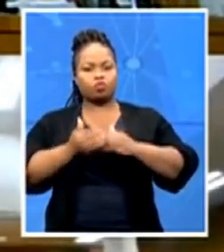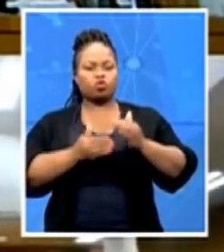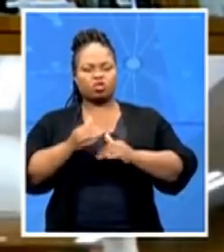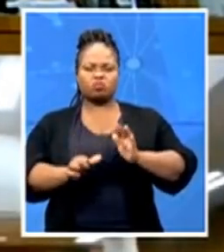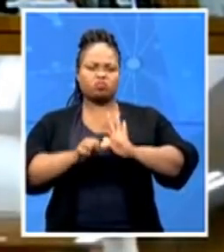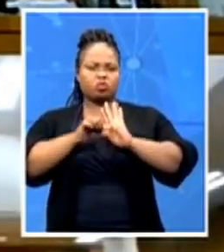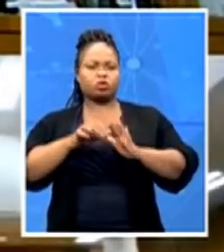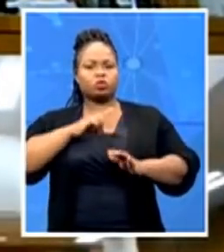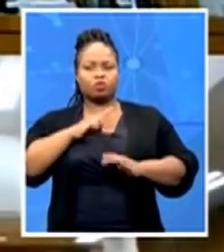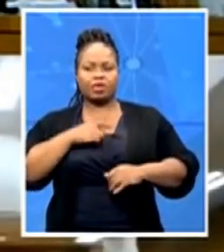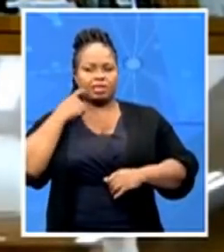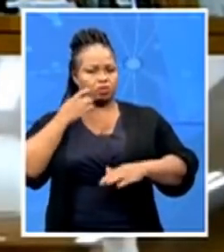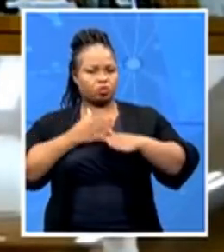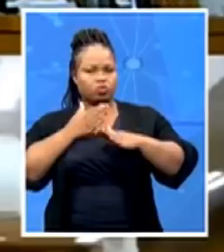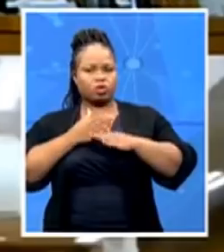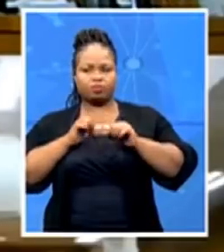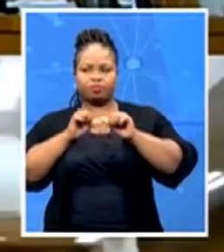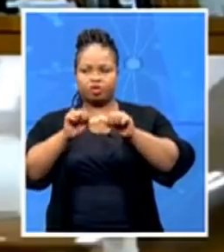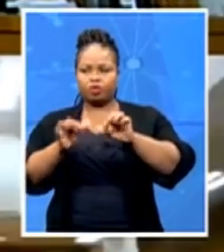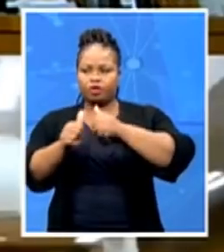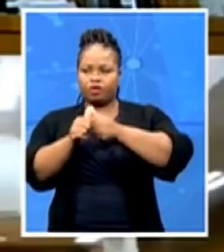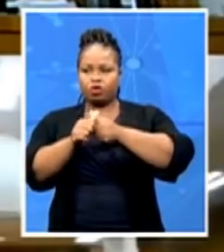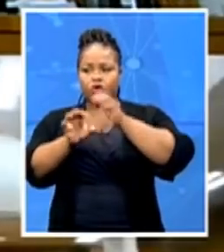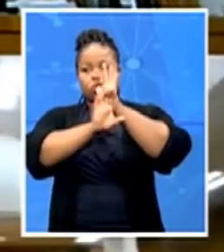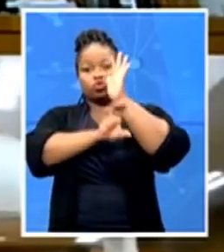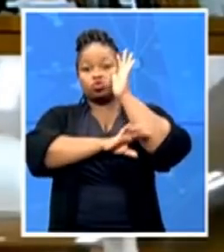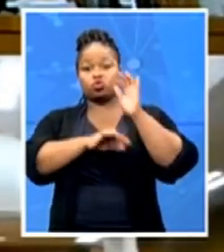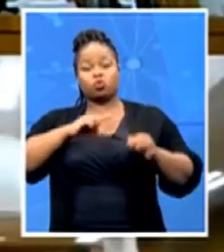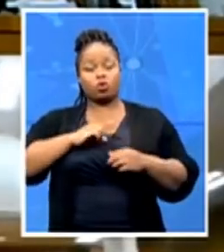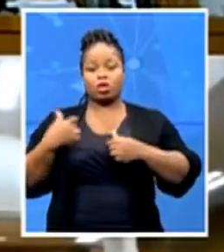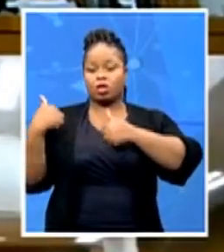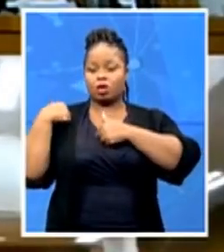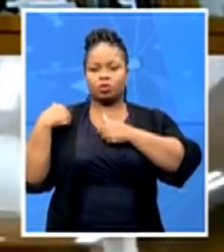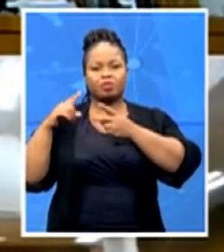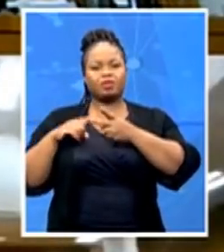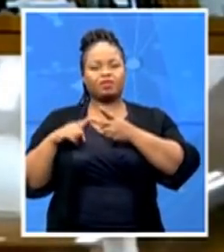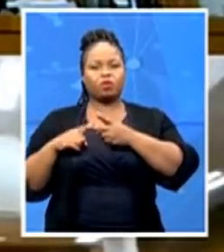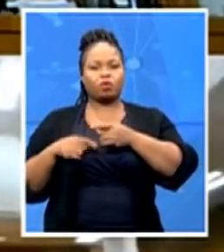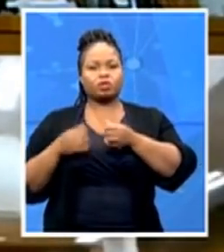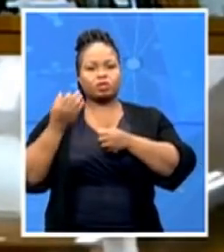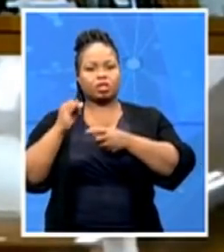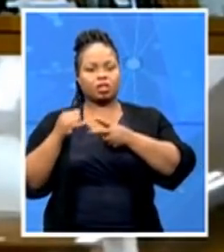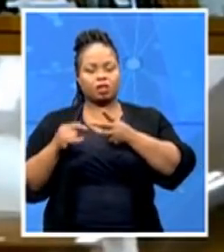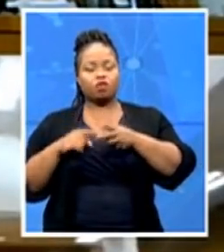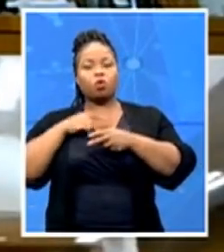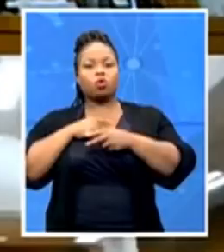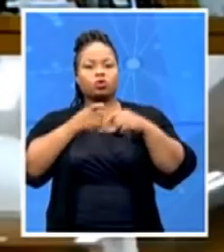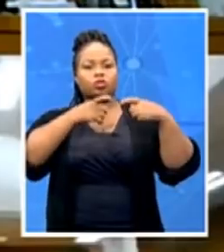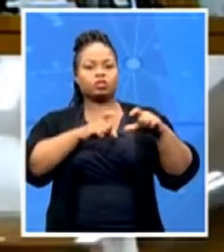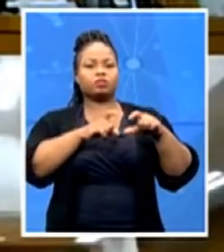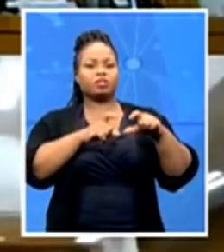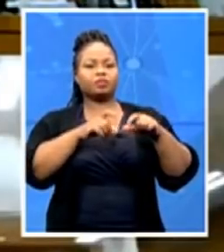Constitution's ultimate accountability enhancing mechanism for Chapter 9 office bearers. In other words, she accepts